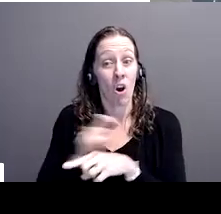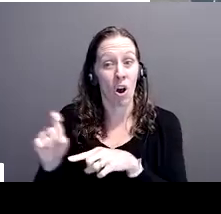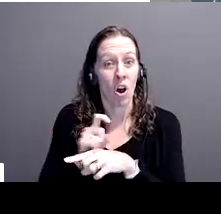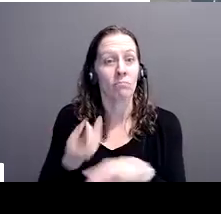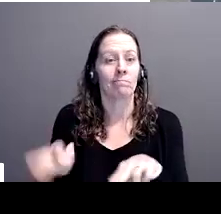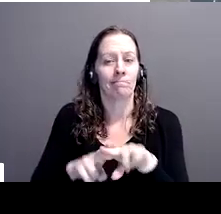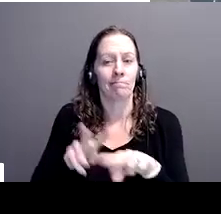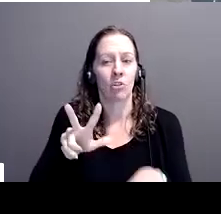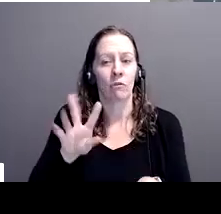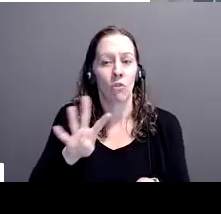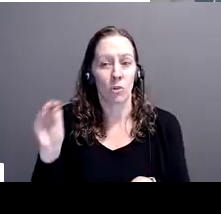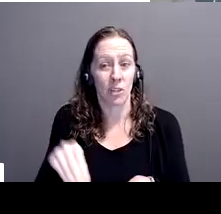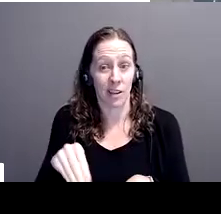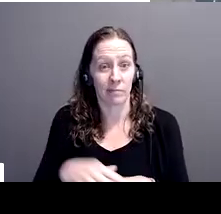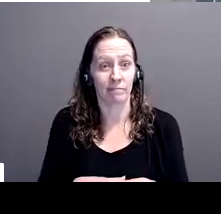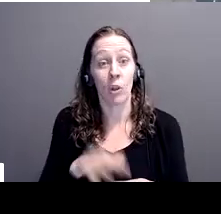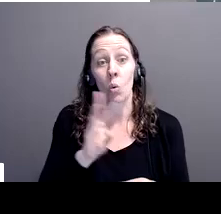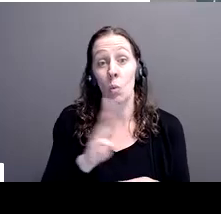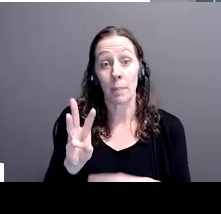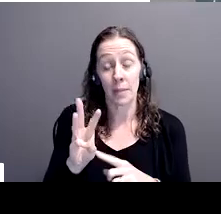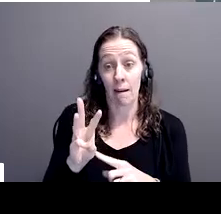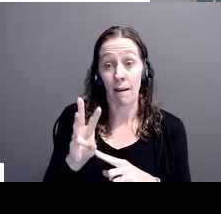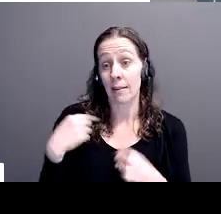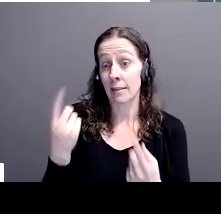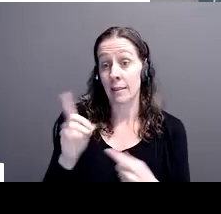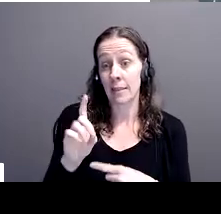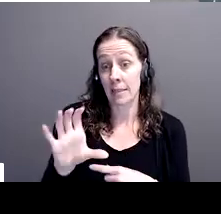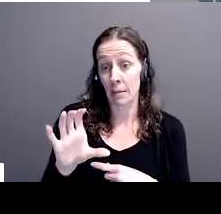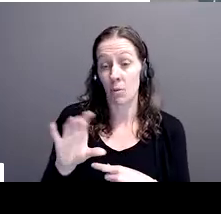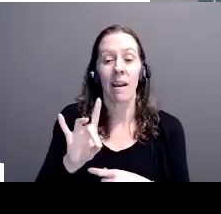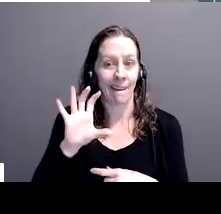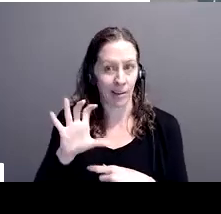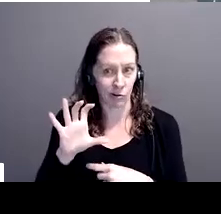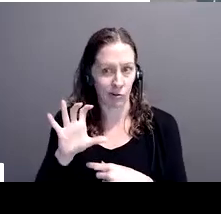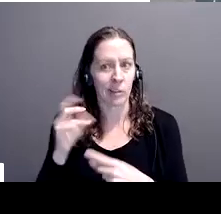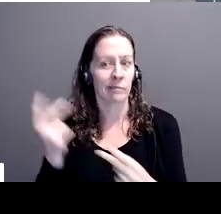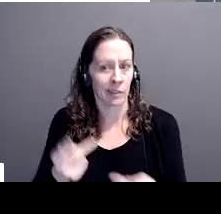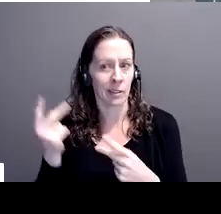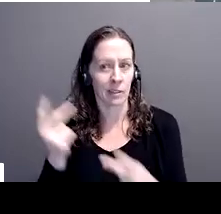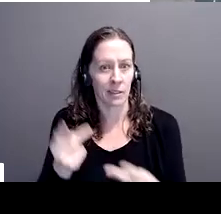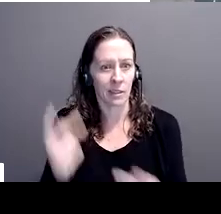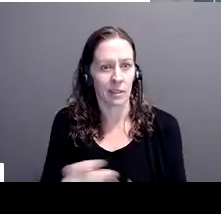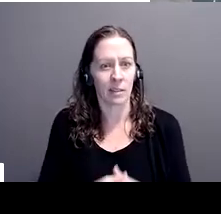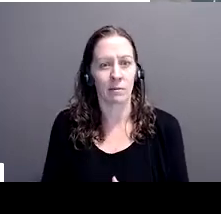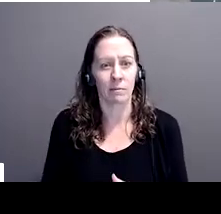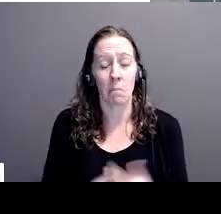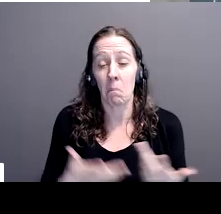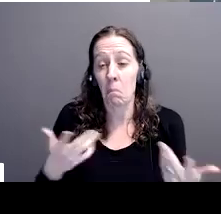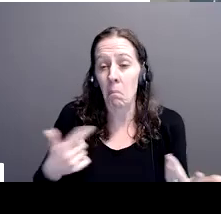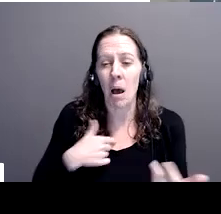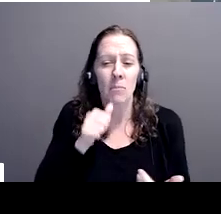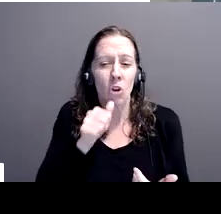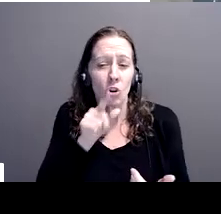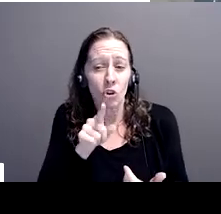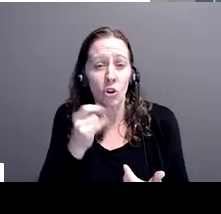The website has had 800 visitors since December. I don't know if this is linked to this